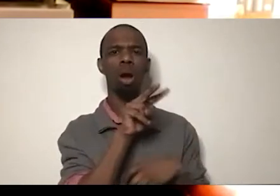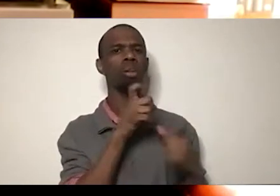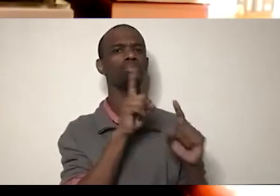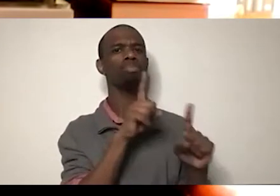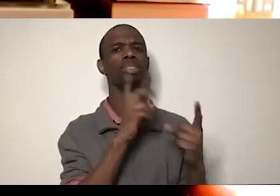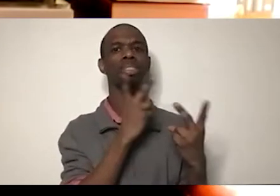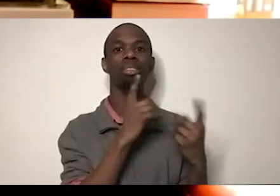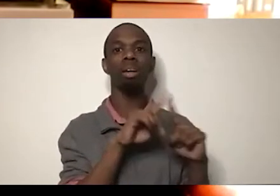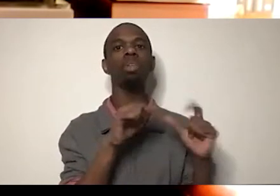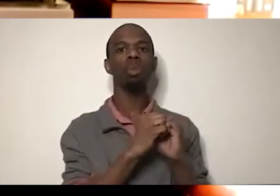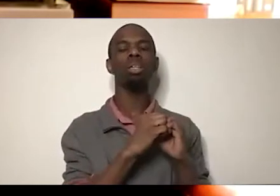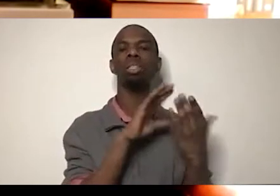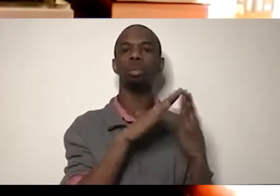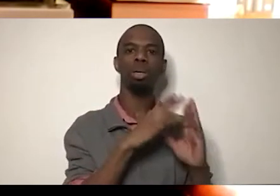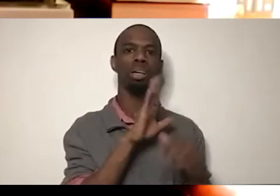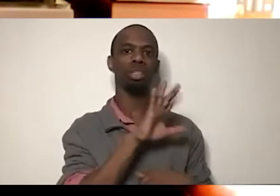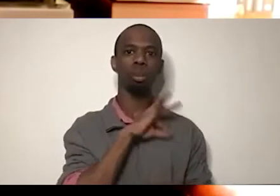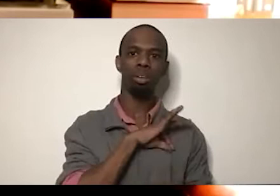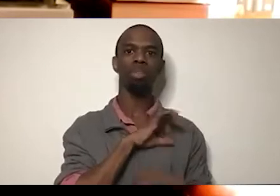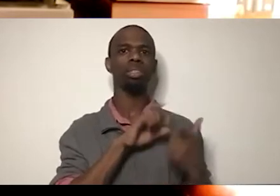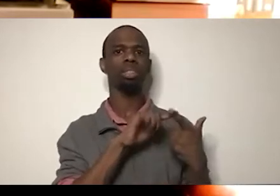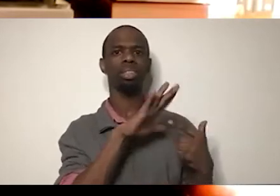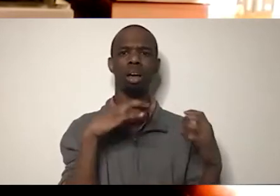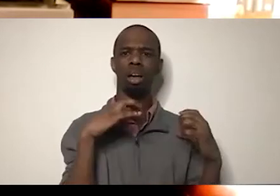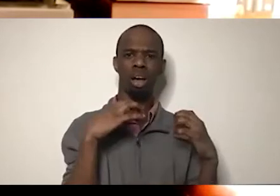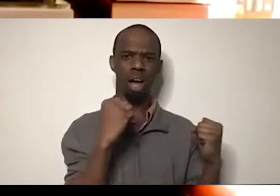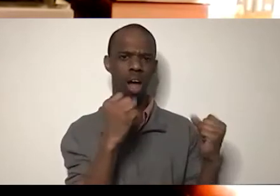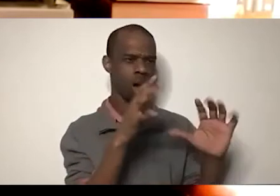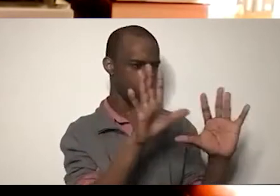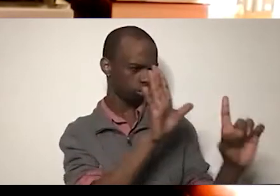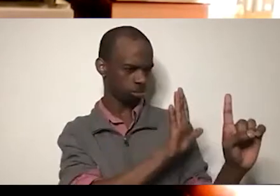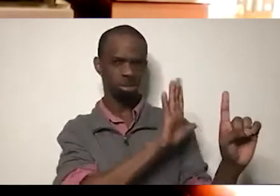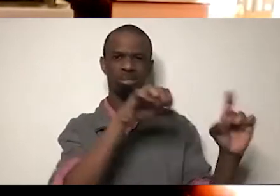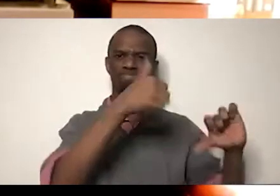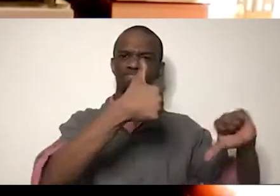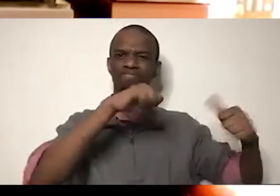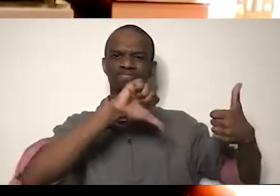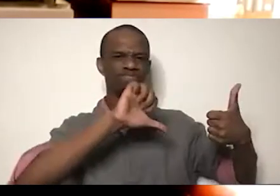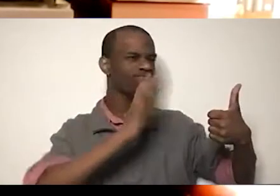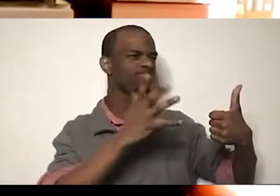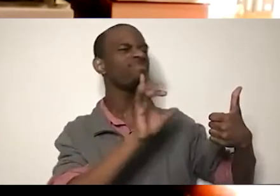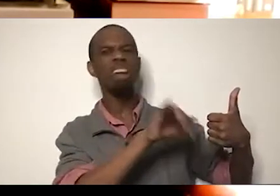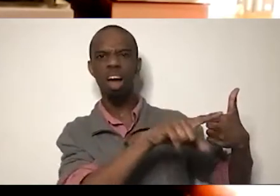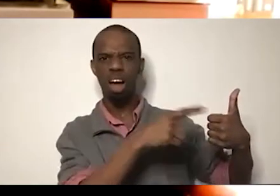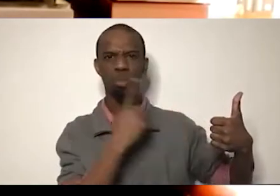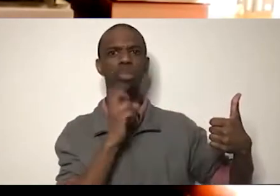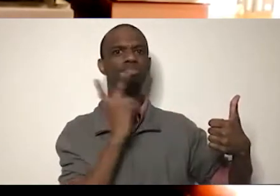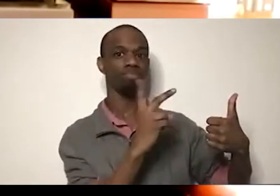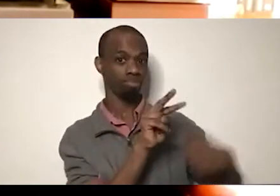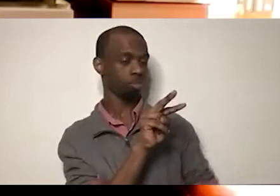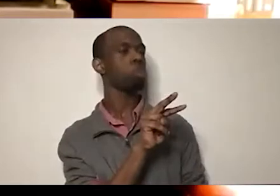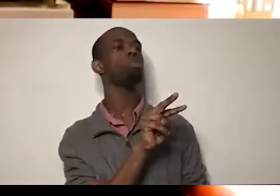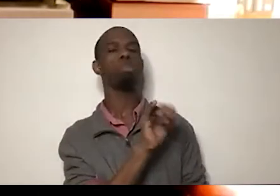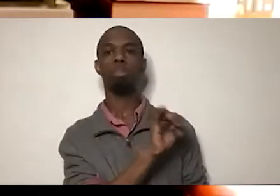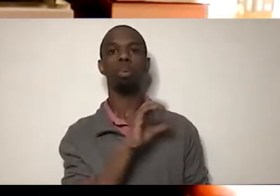clout and community engagement and civic engagement of those communities. And so when I had the opportunity to